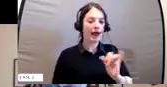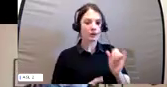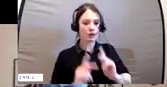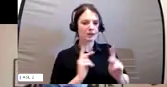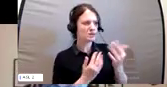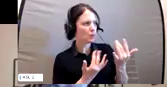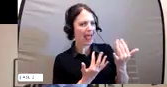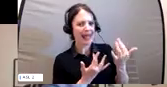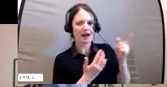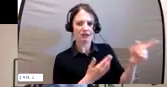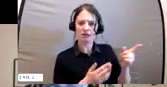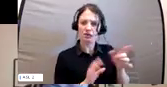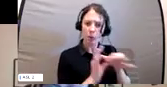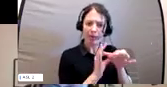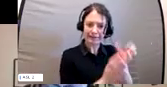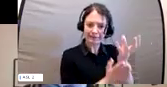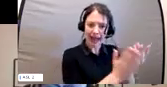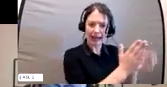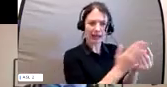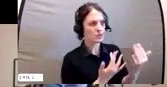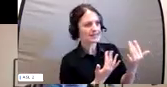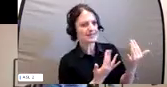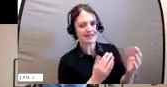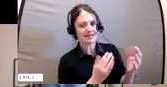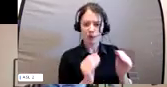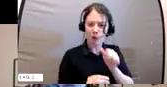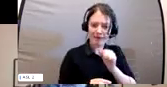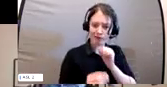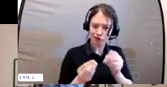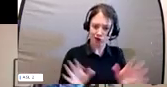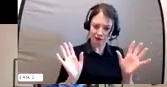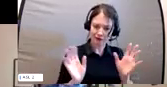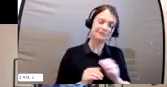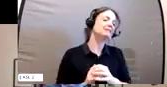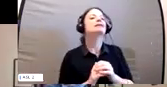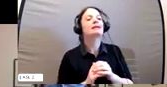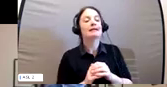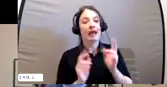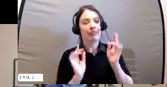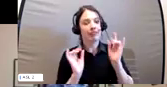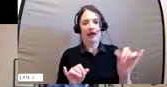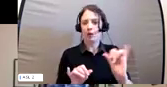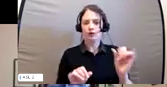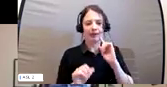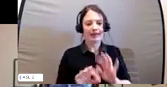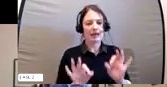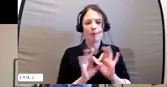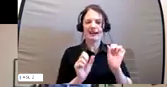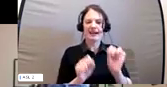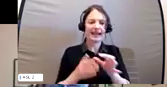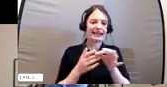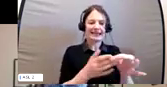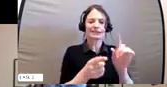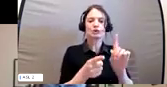So I see those aspects as contributing to potential elder abuse.